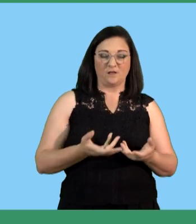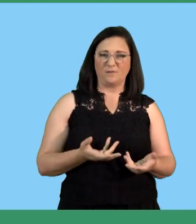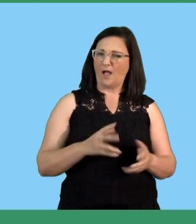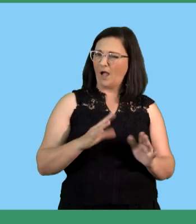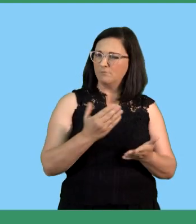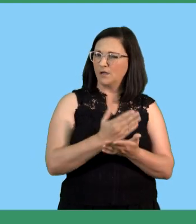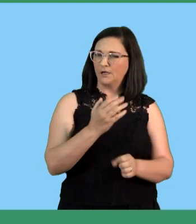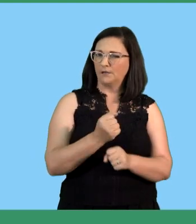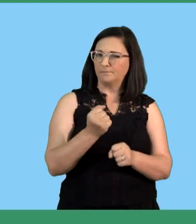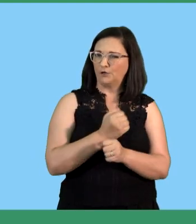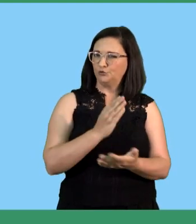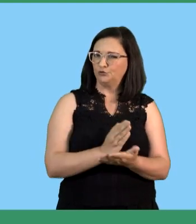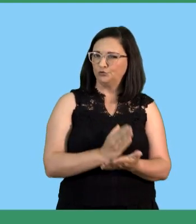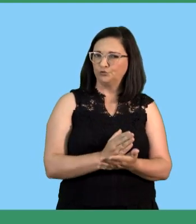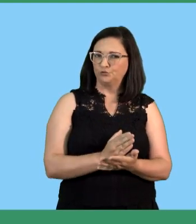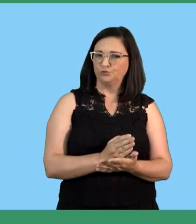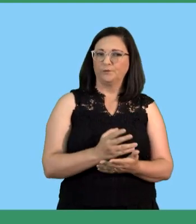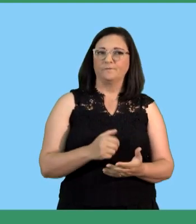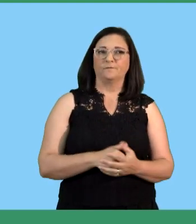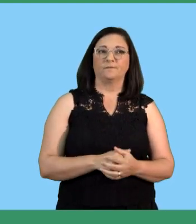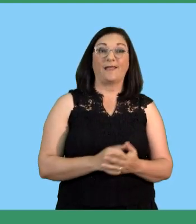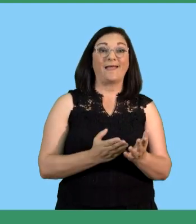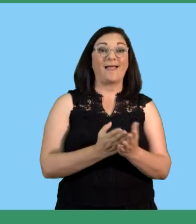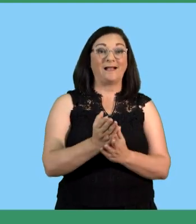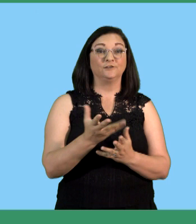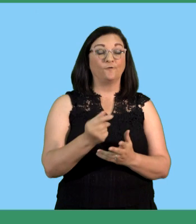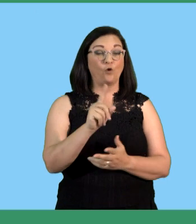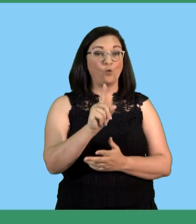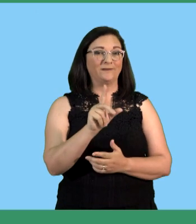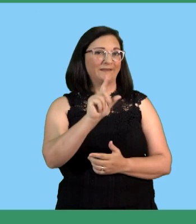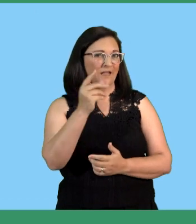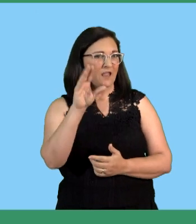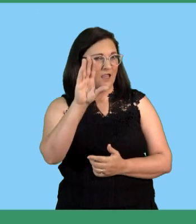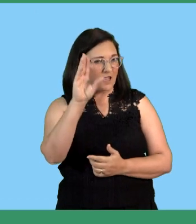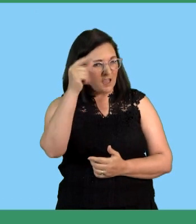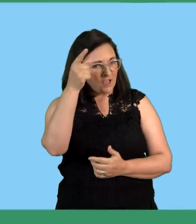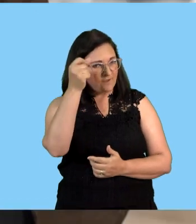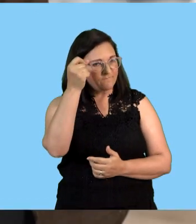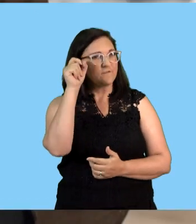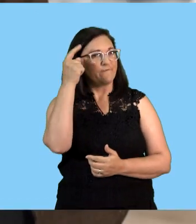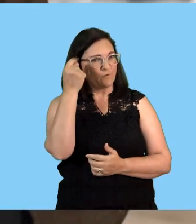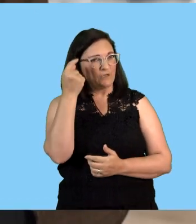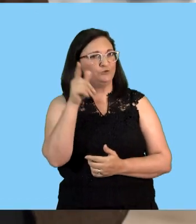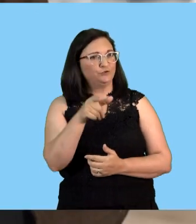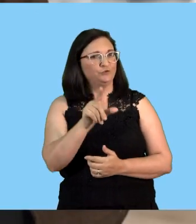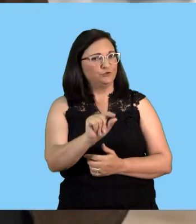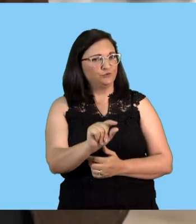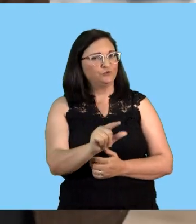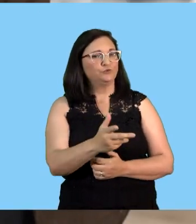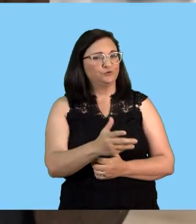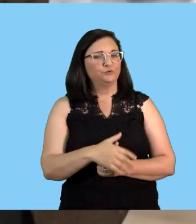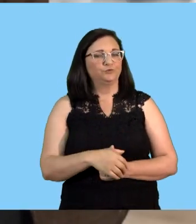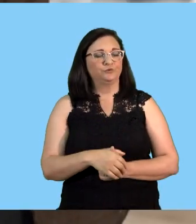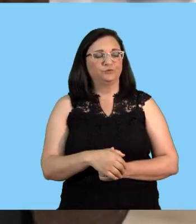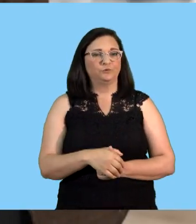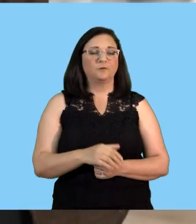you ensure that you're not being misled? By getting access to what? To the information, because once you've got information as a consumer, you